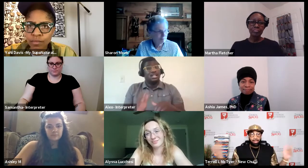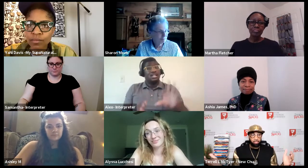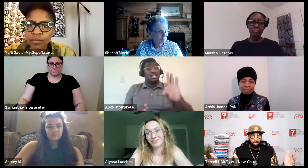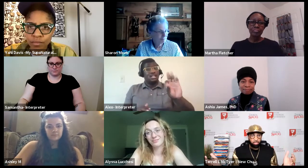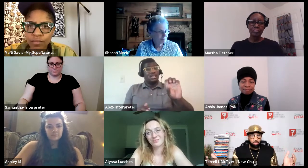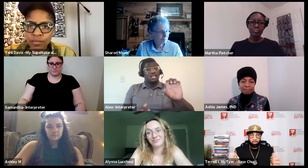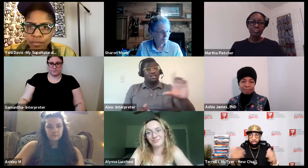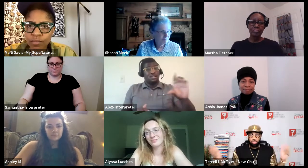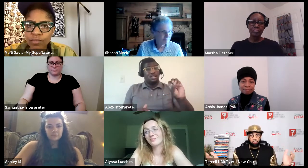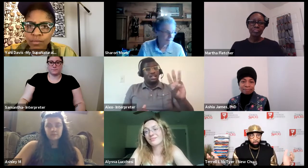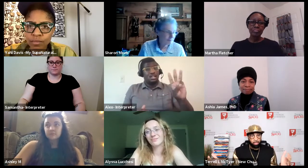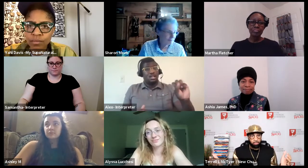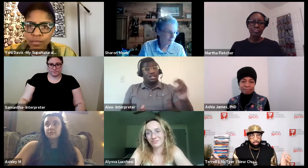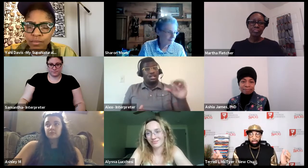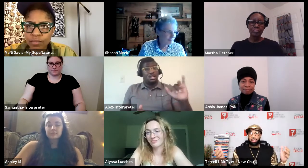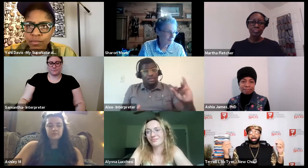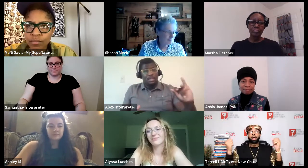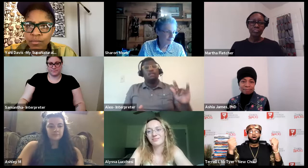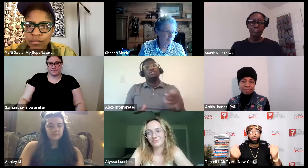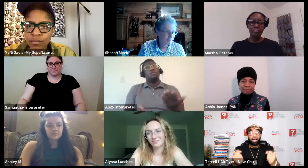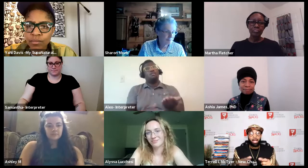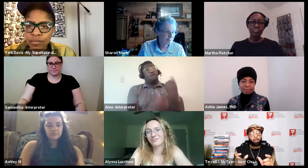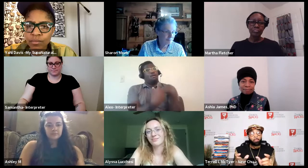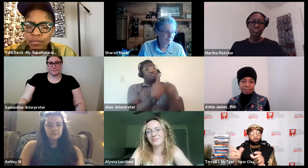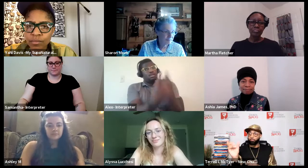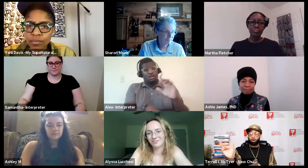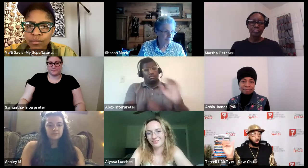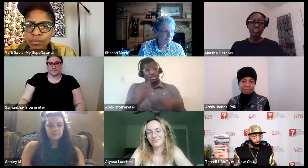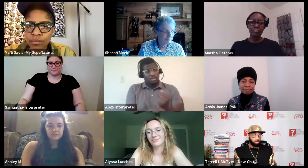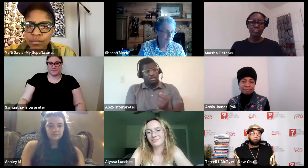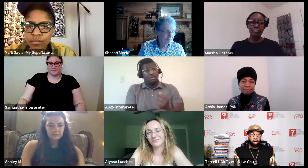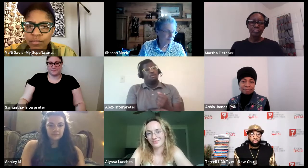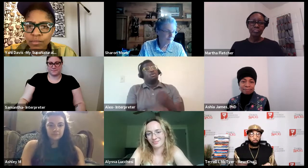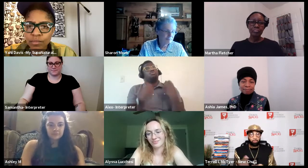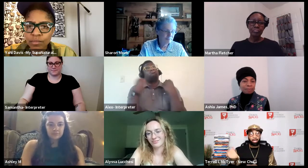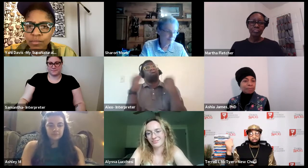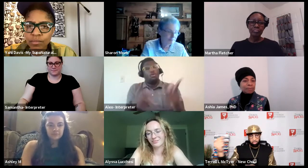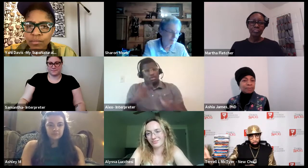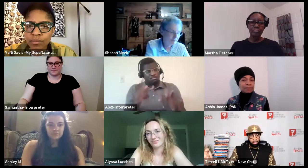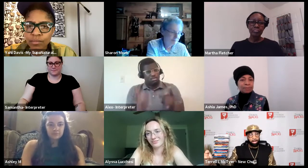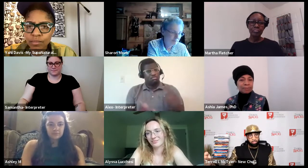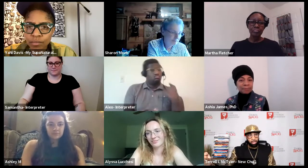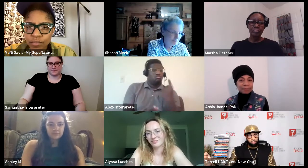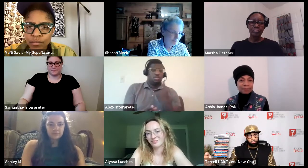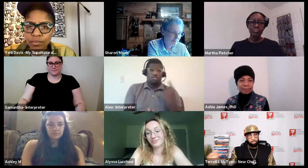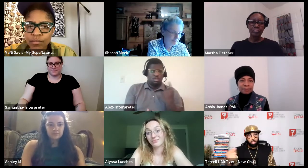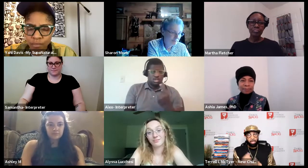of isolation in many different ways, like, oh my God, I remember for almost a month, I went without human